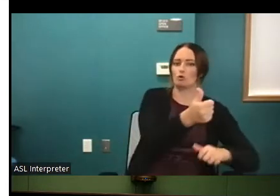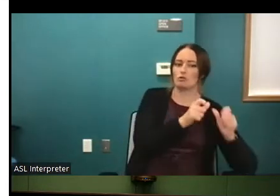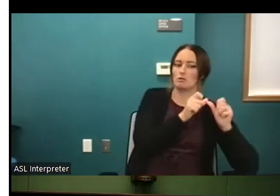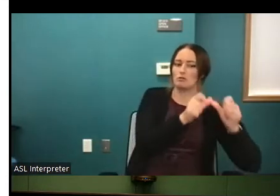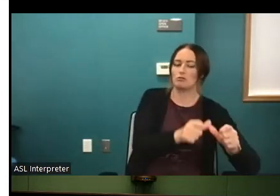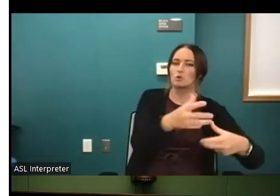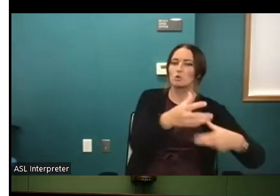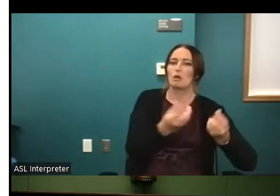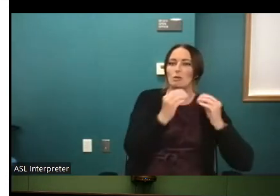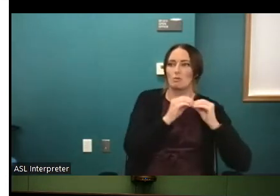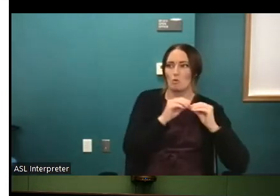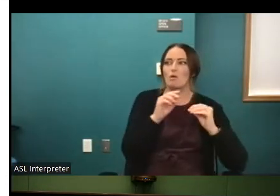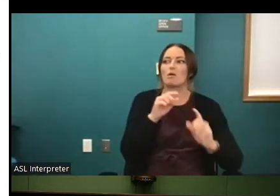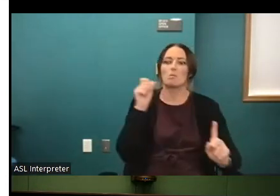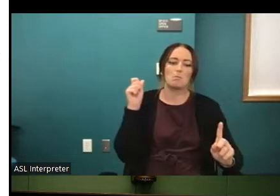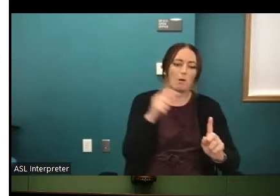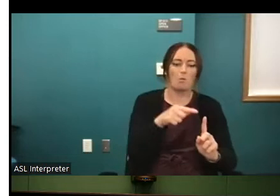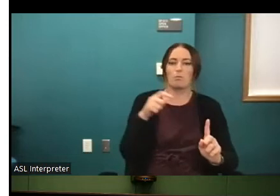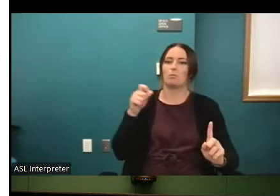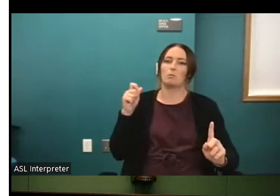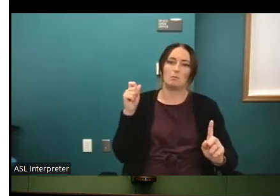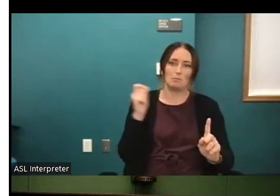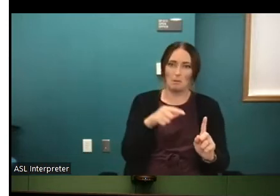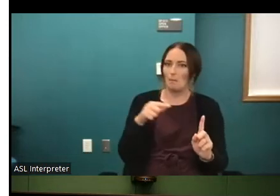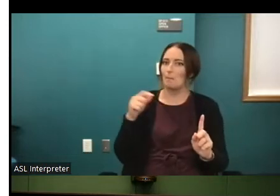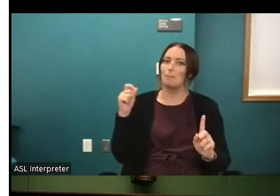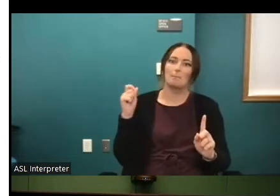volume. So it's another way that we have of manipulating that.